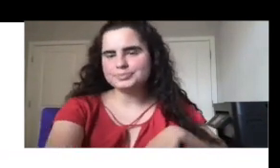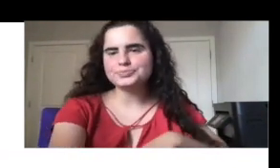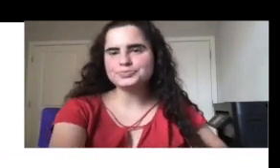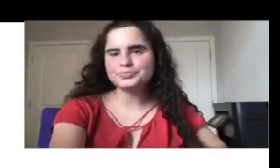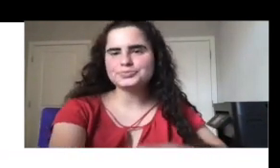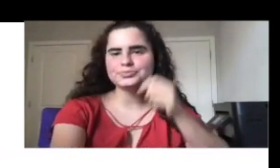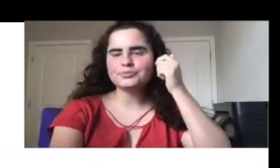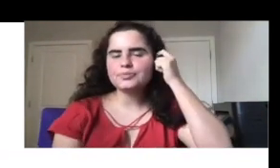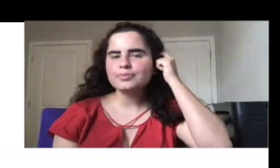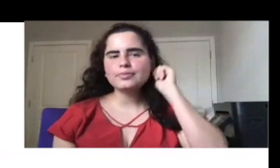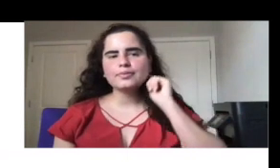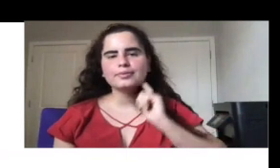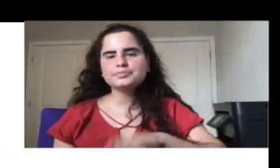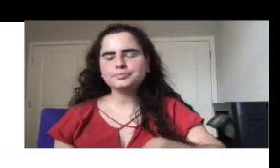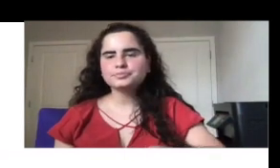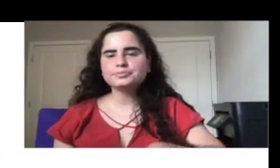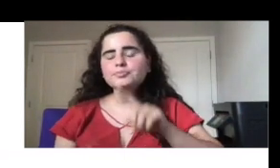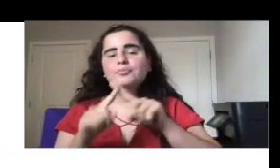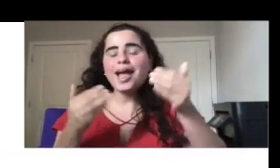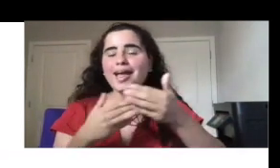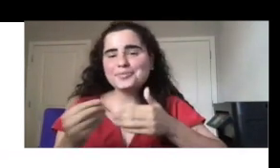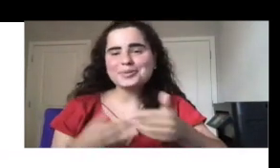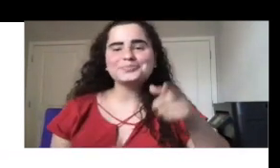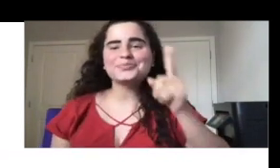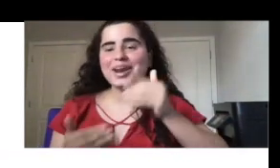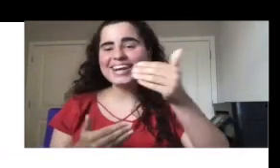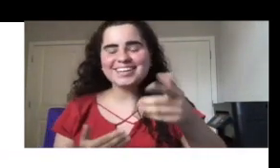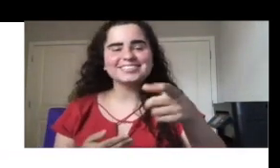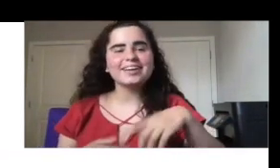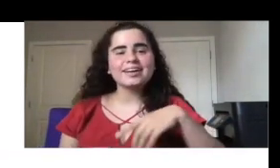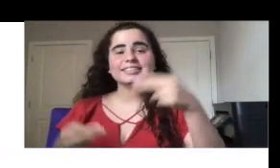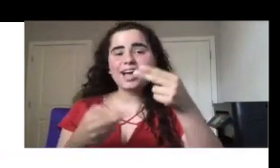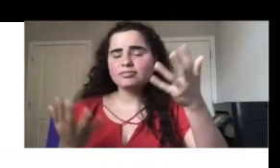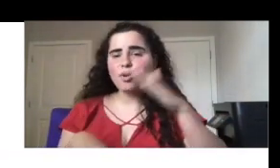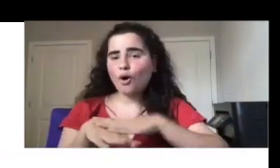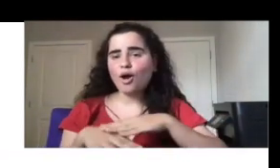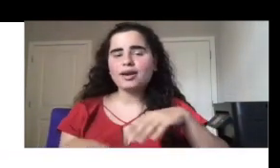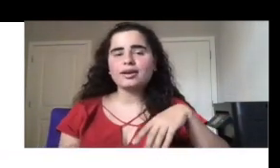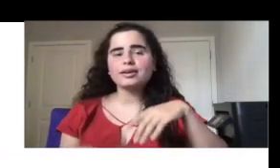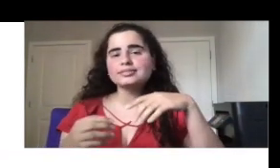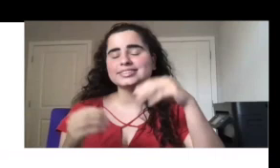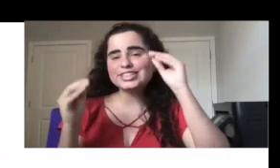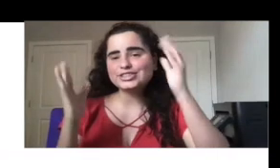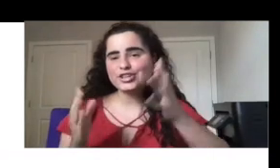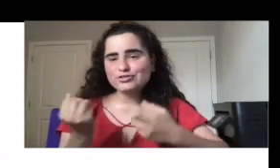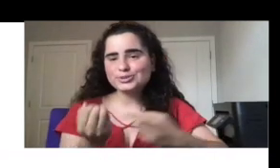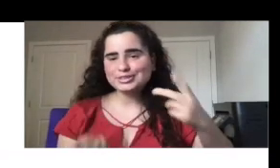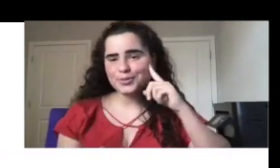And again, I wish that my teachers had access to that to be able to support my needs during my years as a